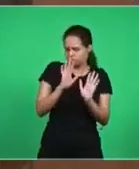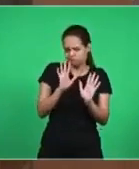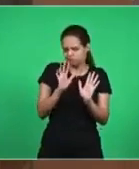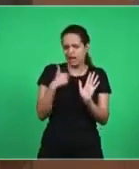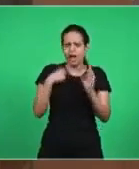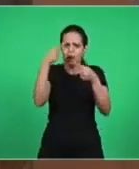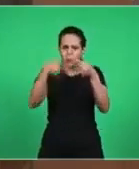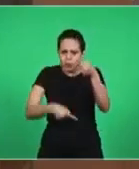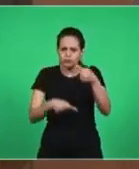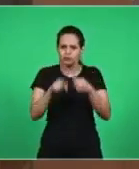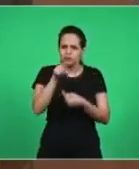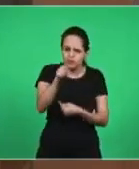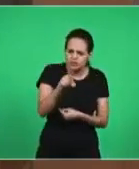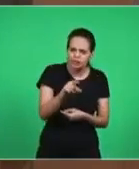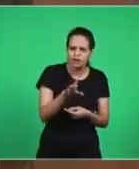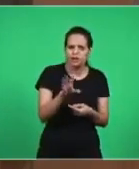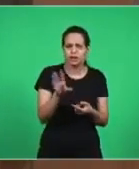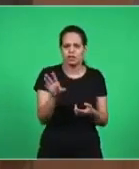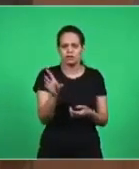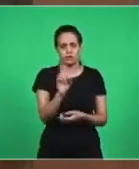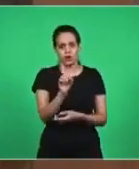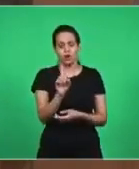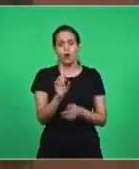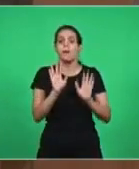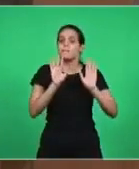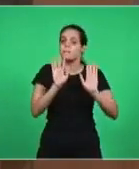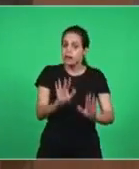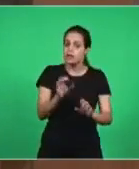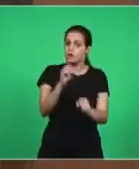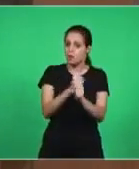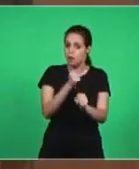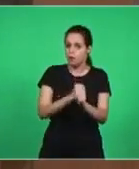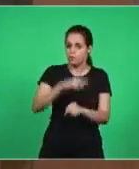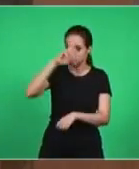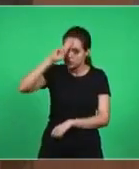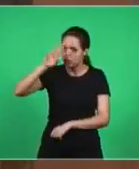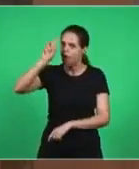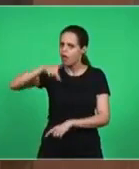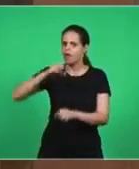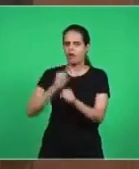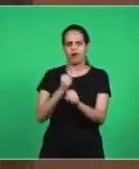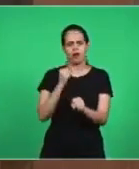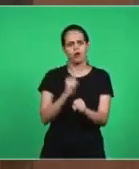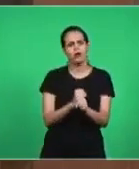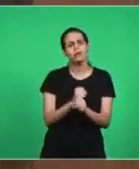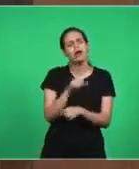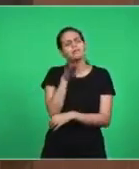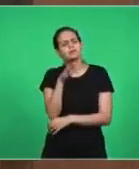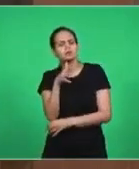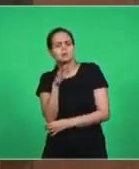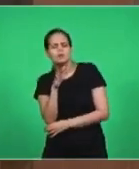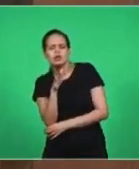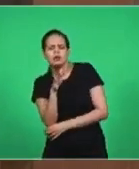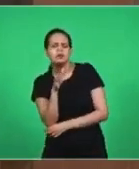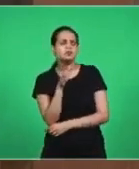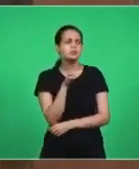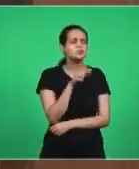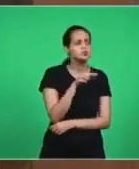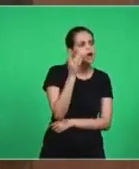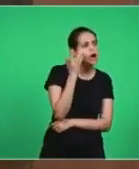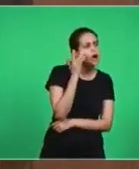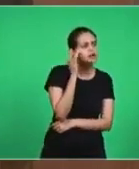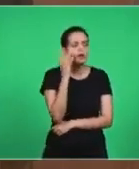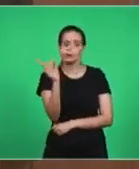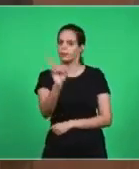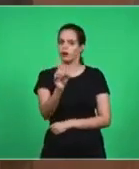answer. We are not against your principles, but the work of the Holy Spirit is the work of the Holy Spirit. We have no conversation